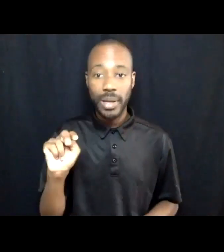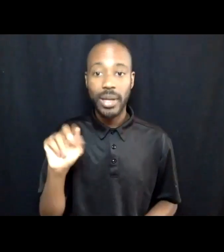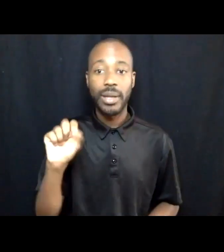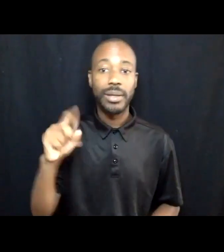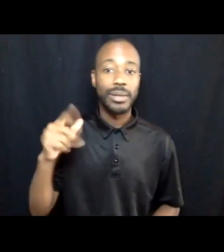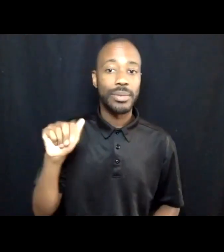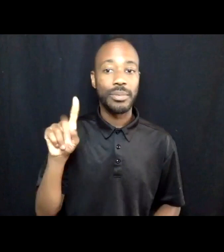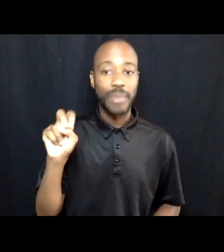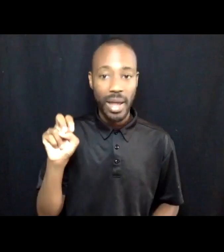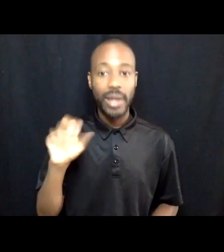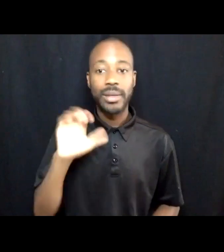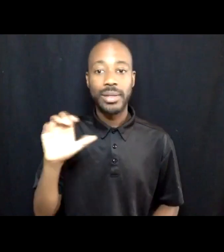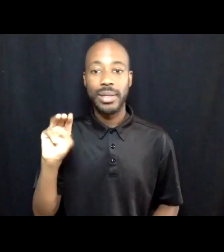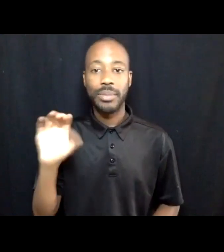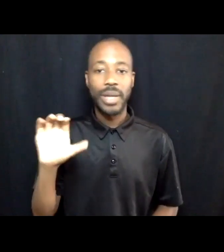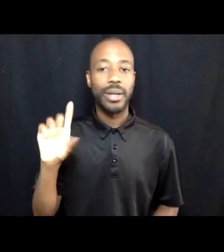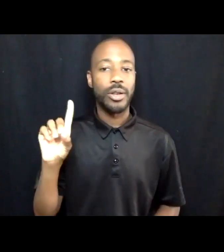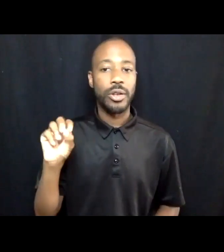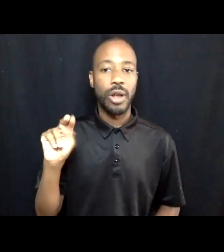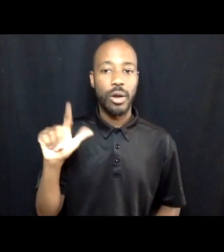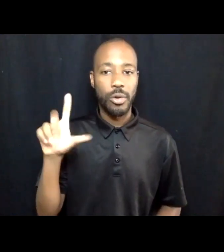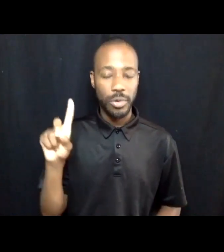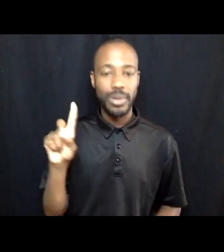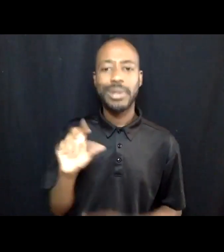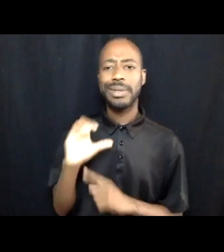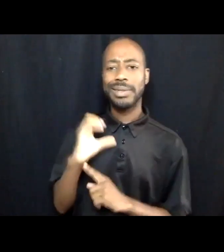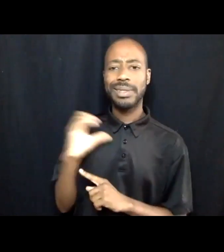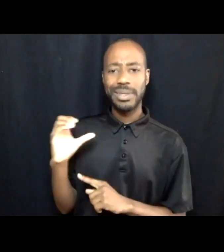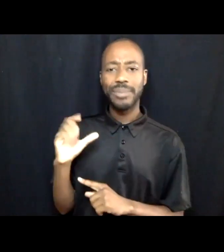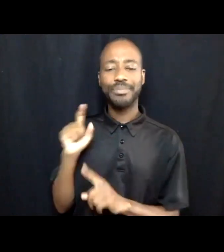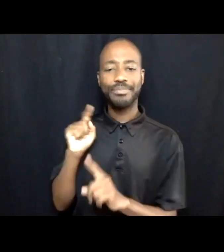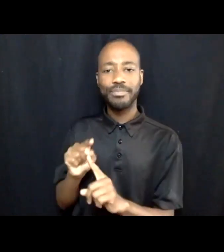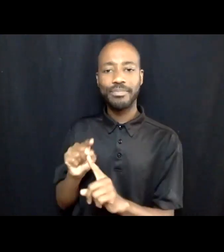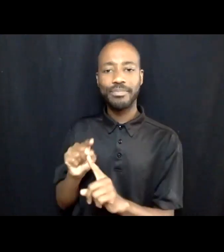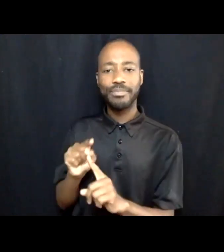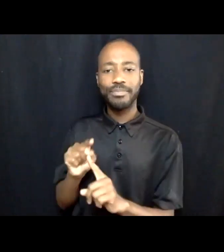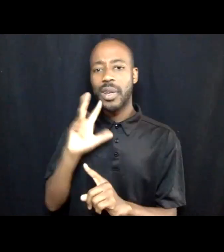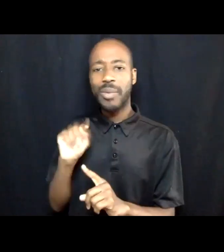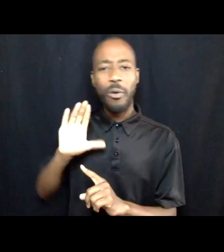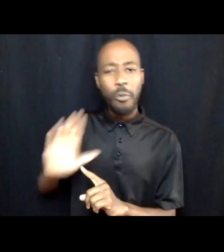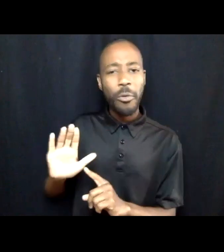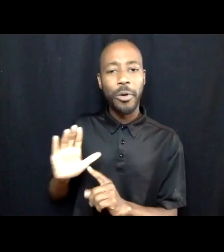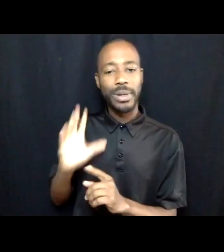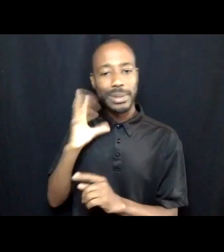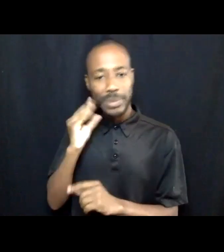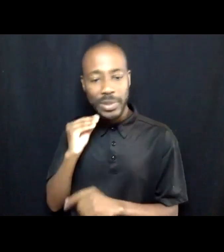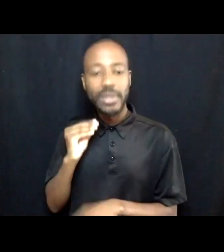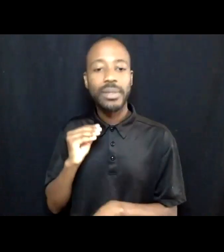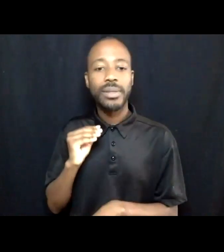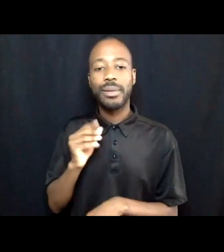and Cece McDonald. Cece is kind of talking about her experiences and